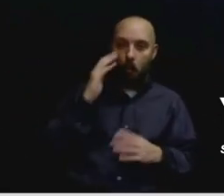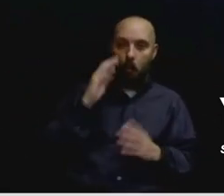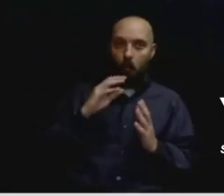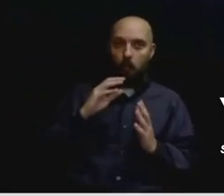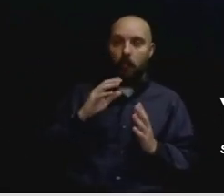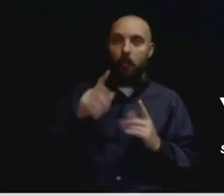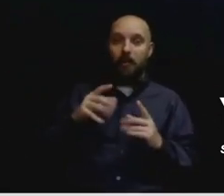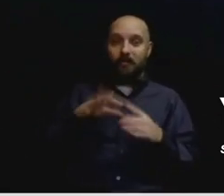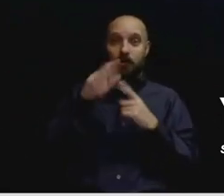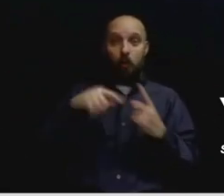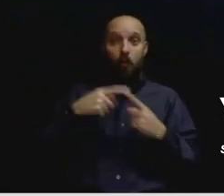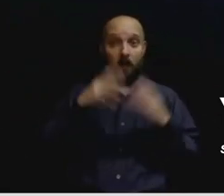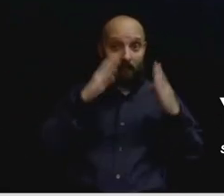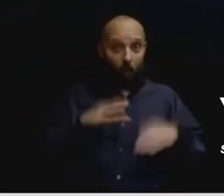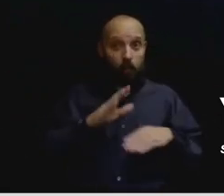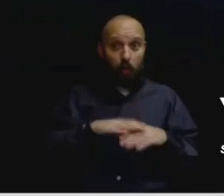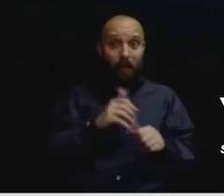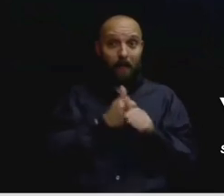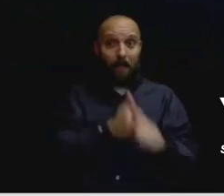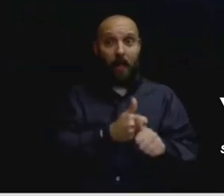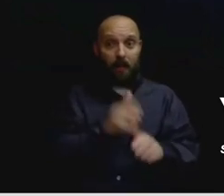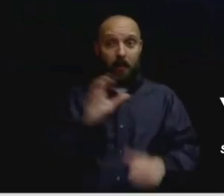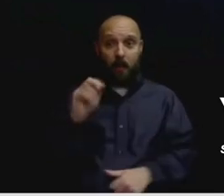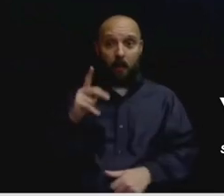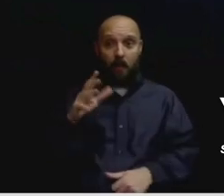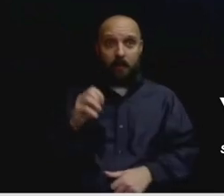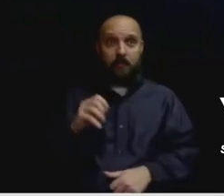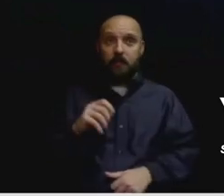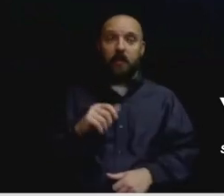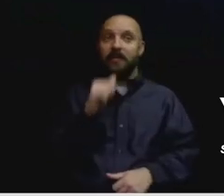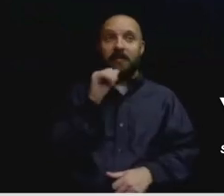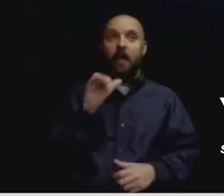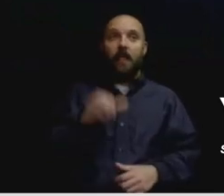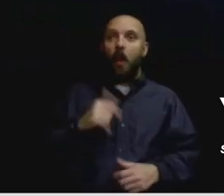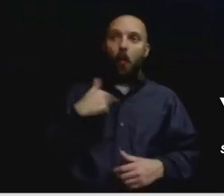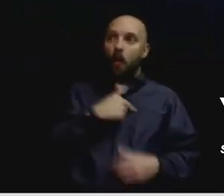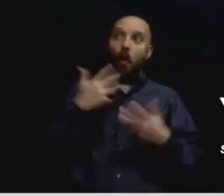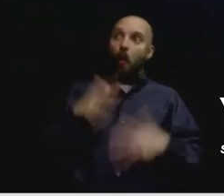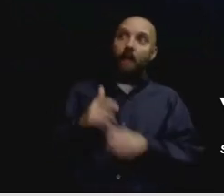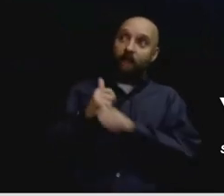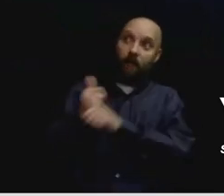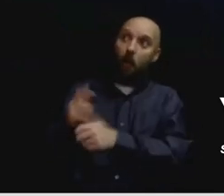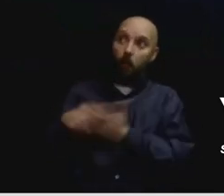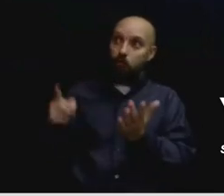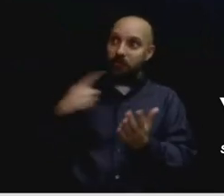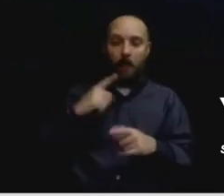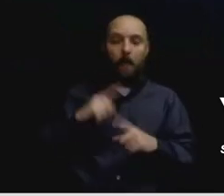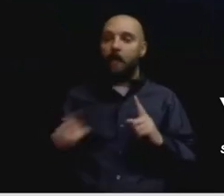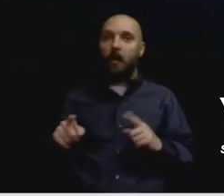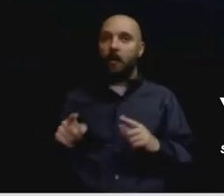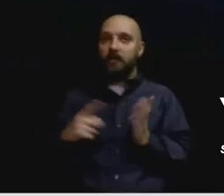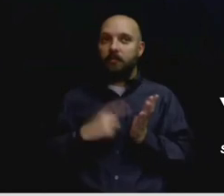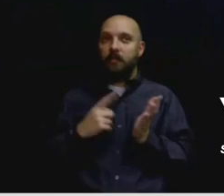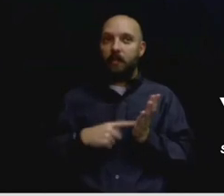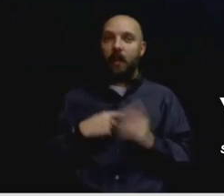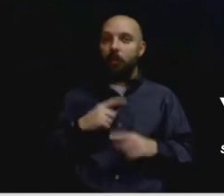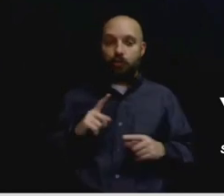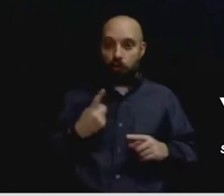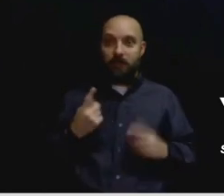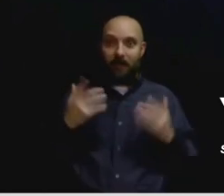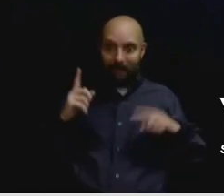on compliance, it's not us wanting not to comply. It's not being able to always comply because our